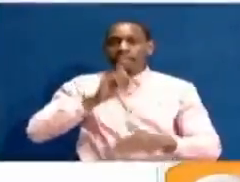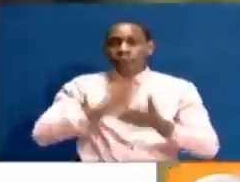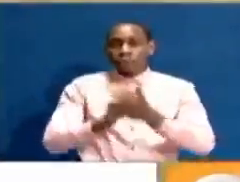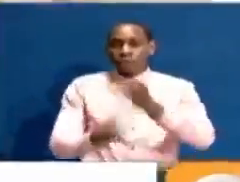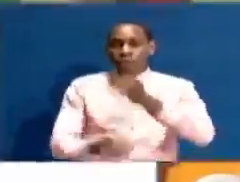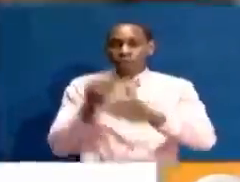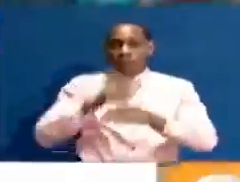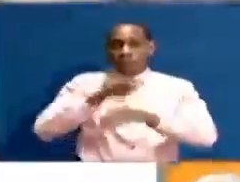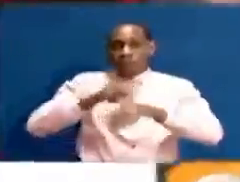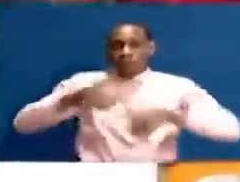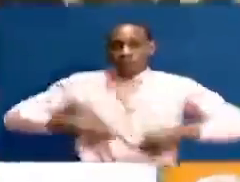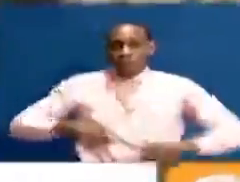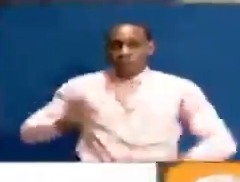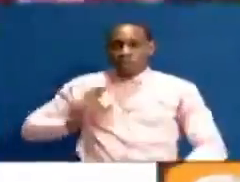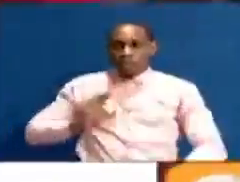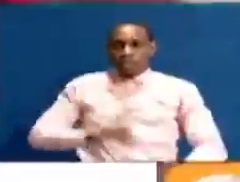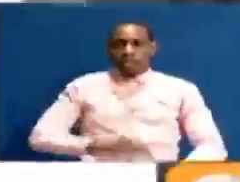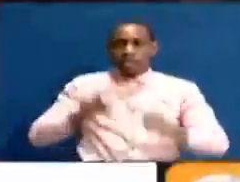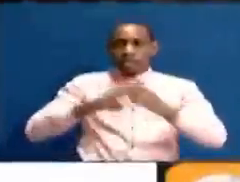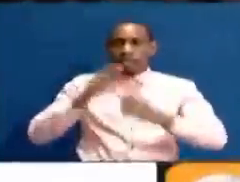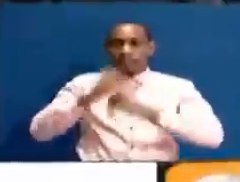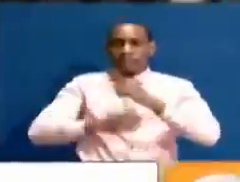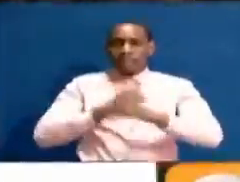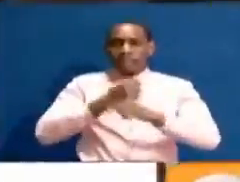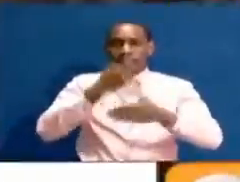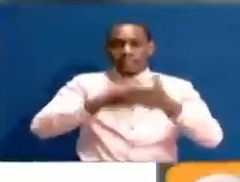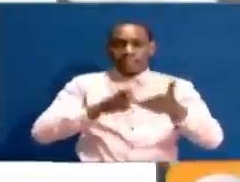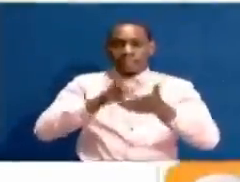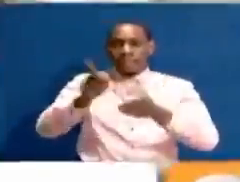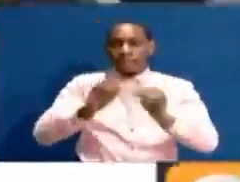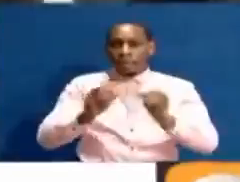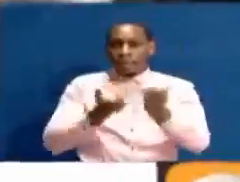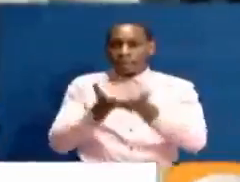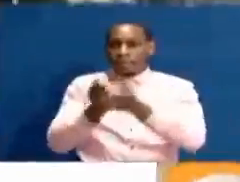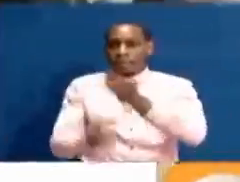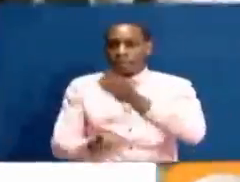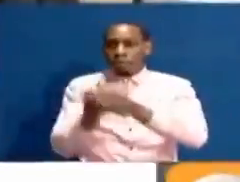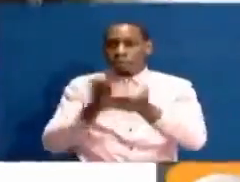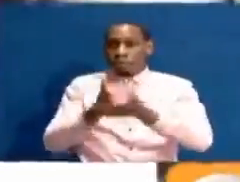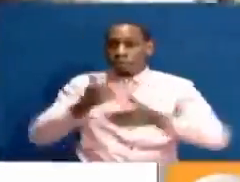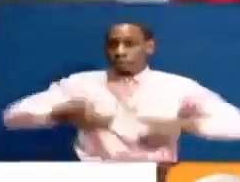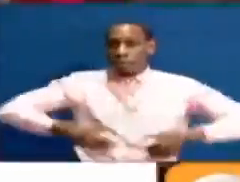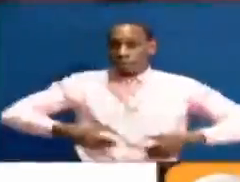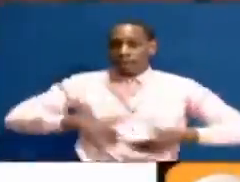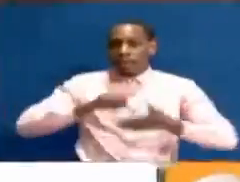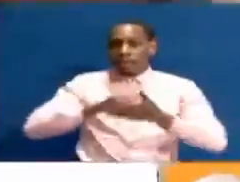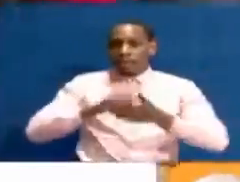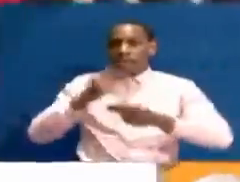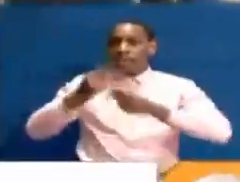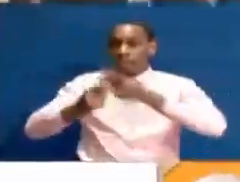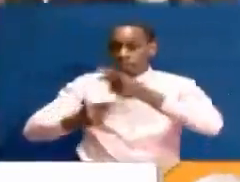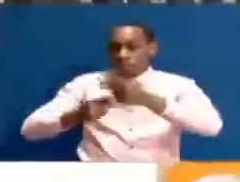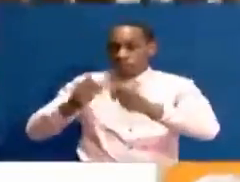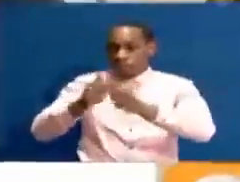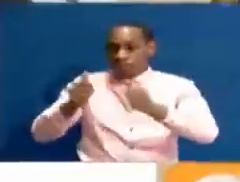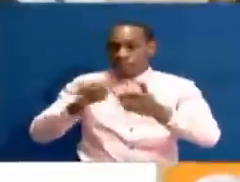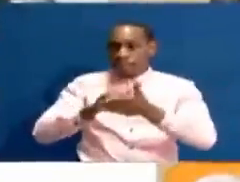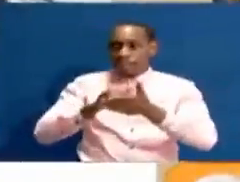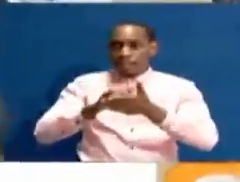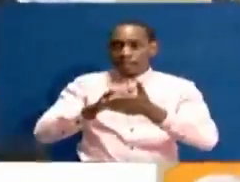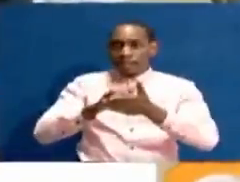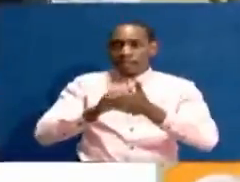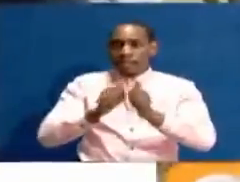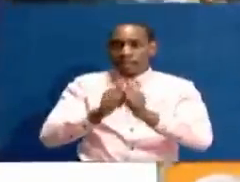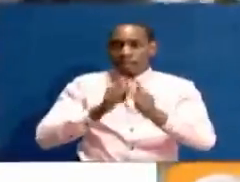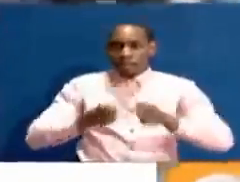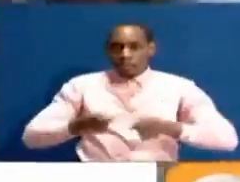of a National Youth Commission and a 7-year tax holiday for startup businesses established by the young people as progressive, as he dismissed the